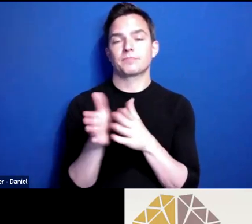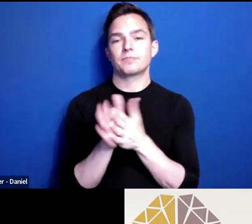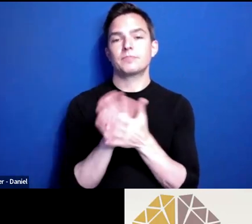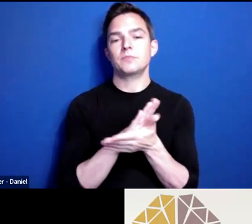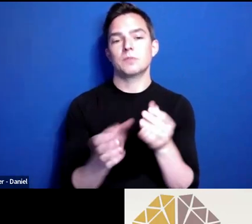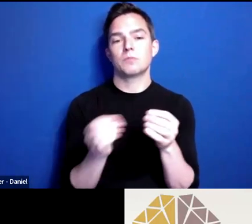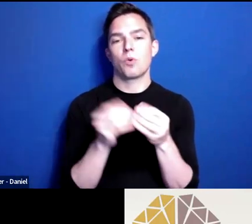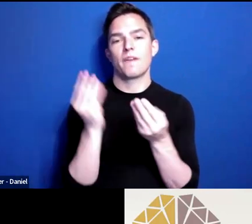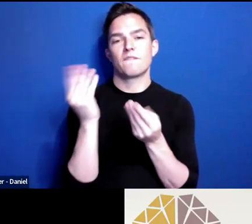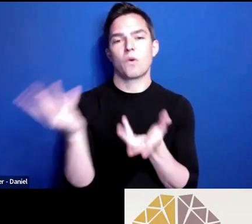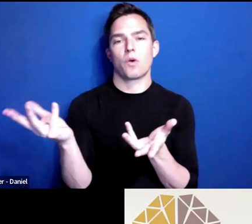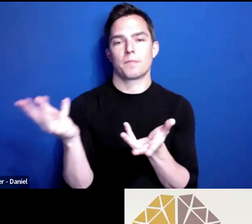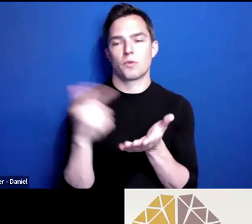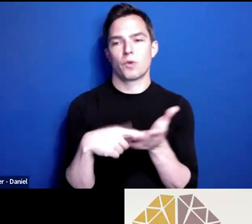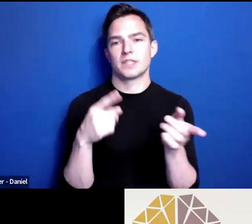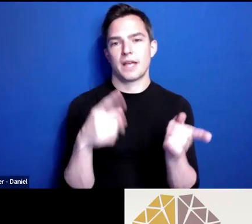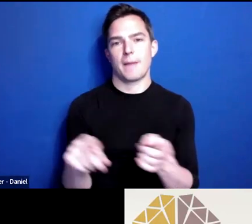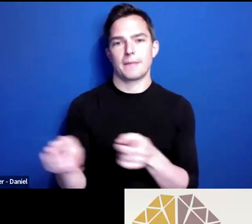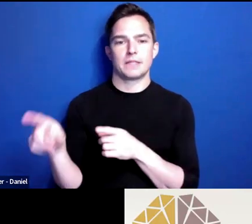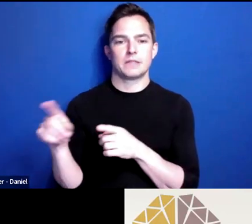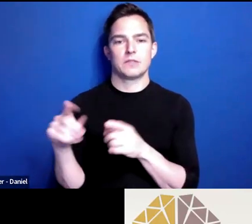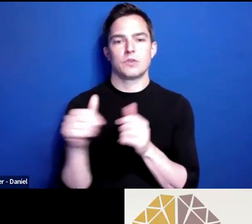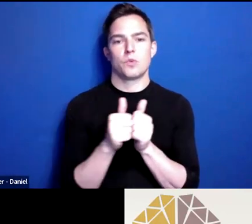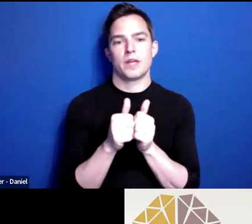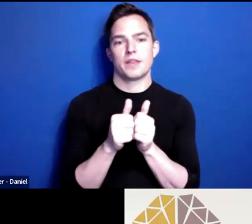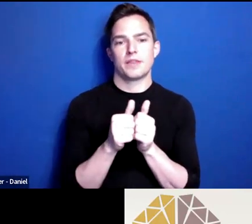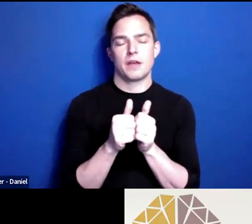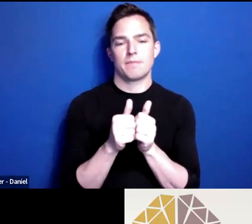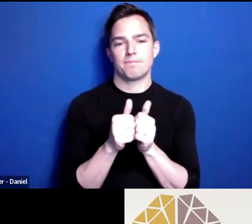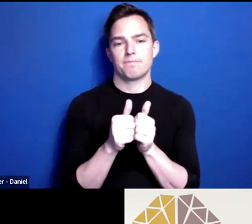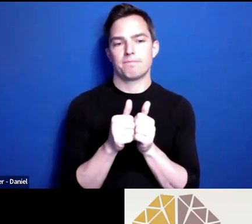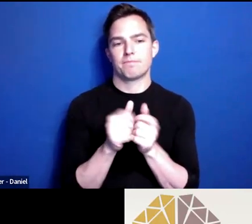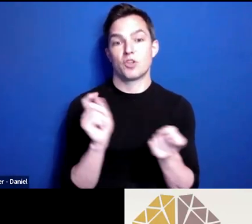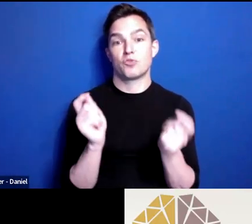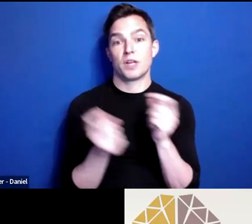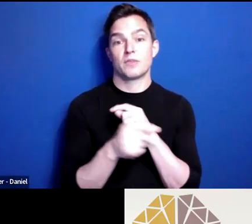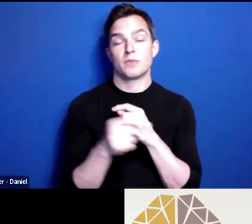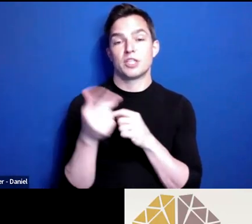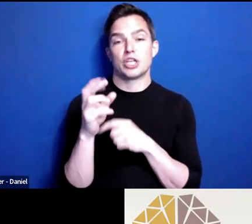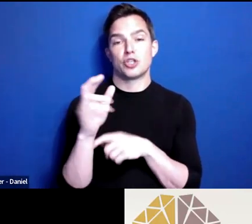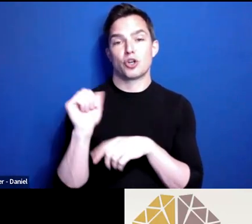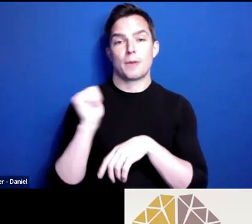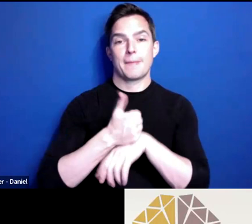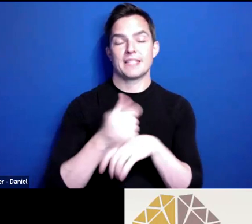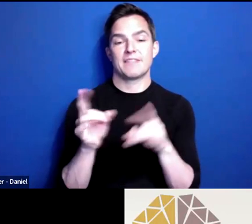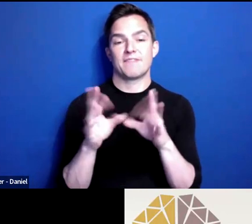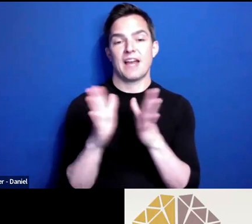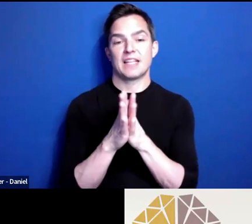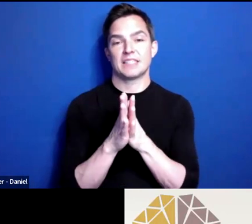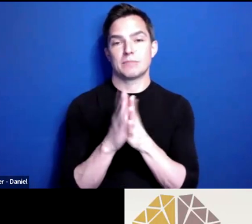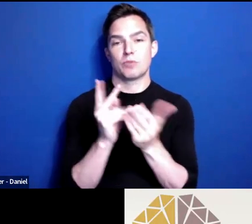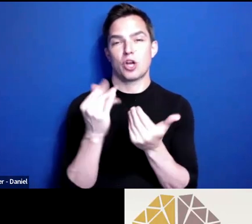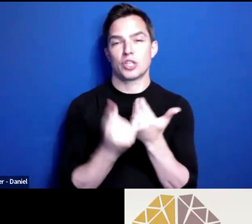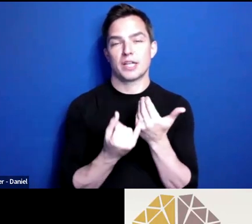more informed of what's happening with the Transforming the Gender-Based Violence Movement project. And we are